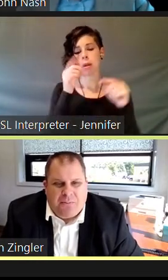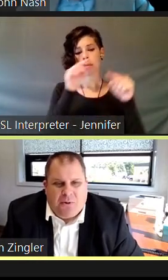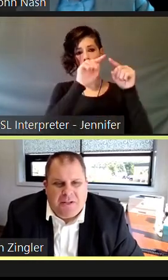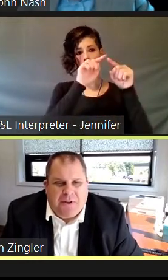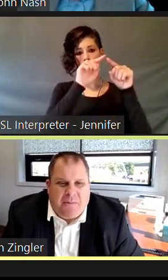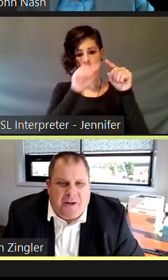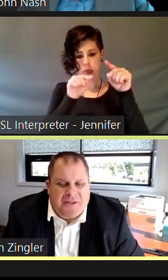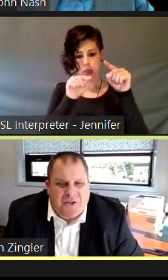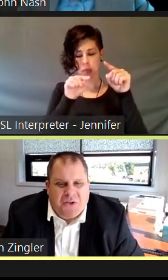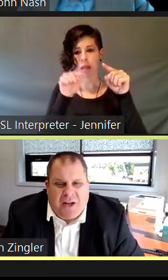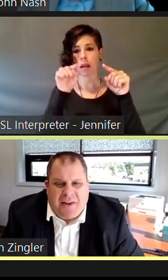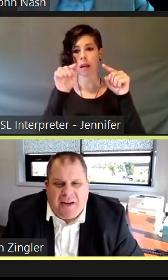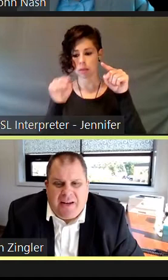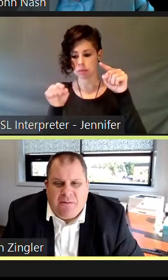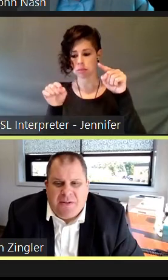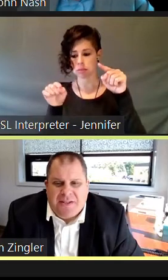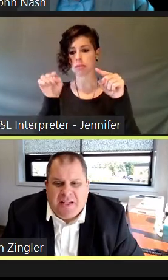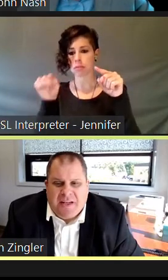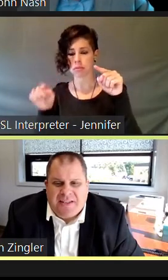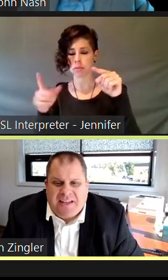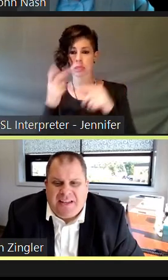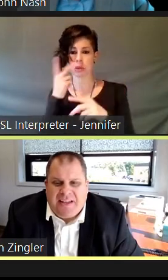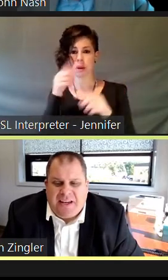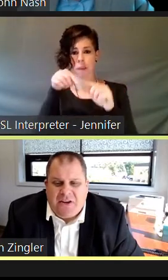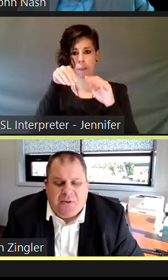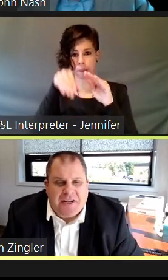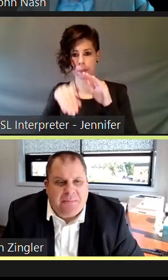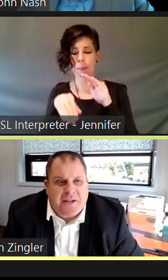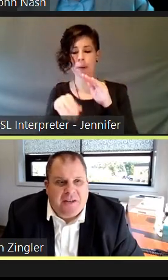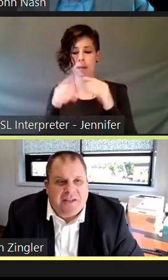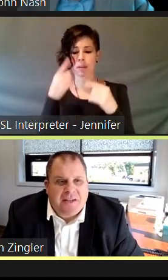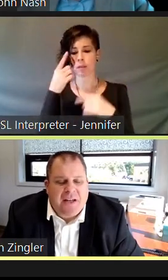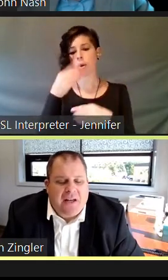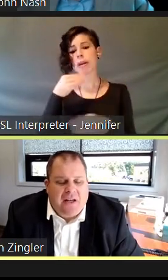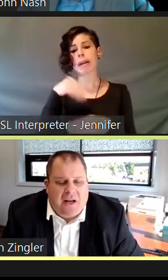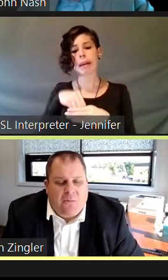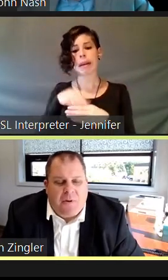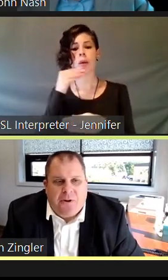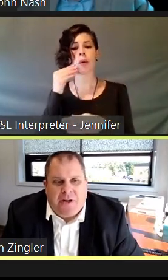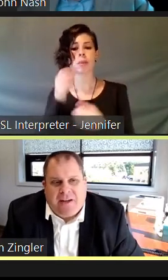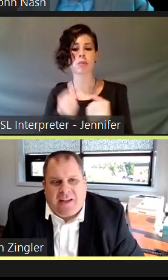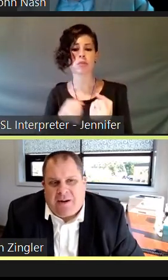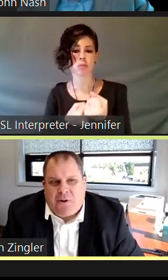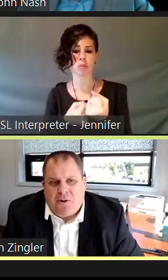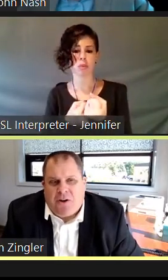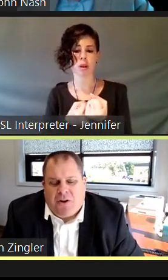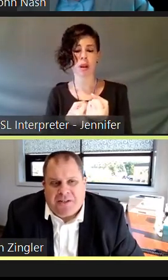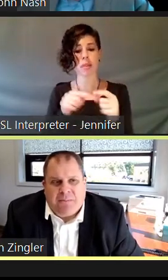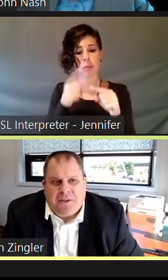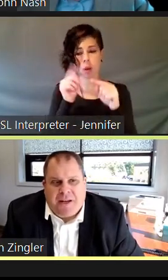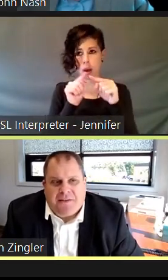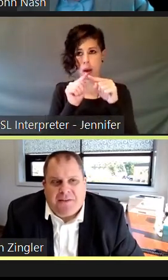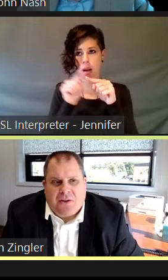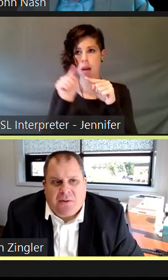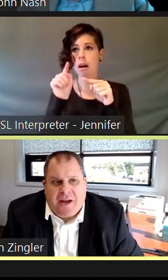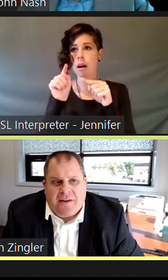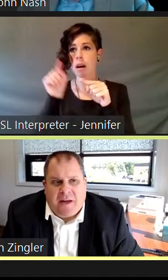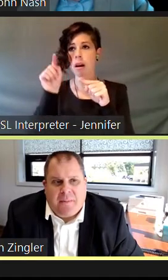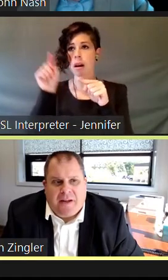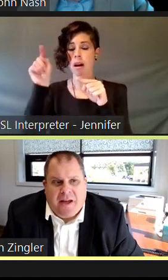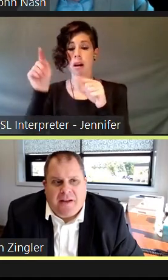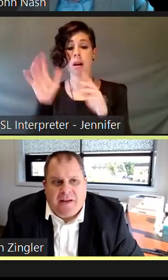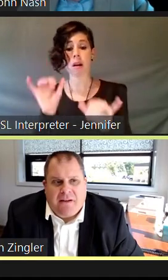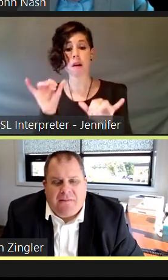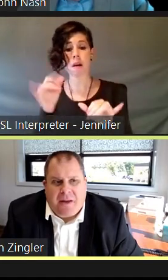in-home supports, but then we also saw that it was slightly increased because we put in a lot of protocols in place during the